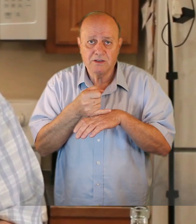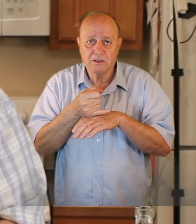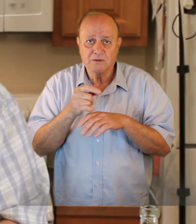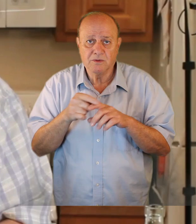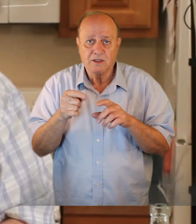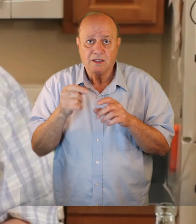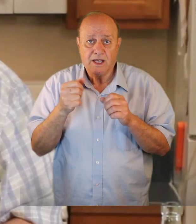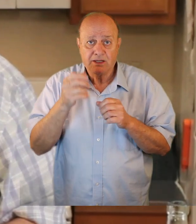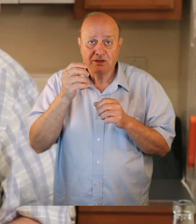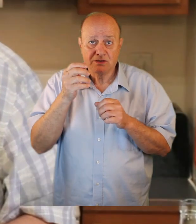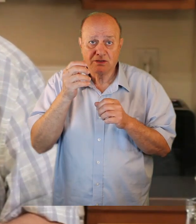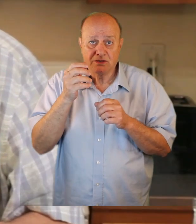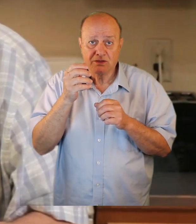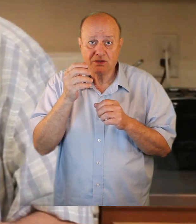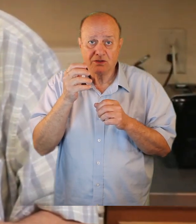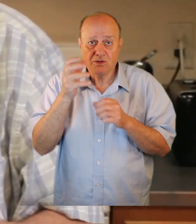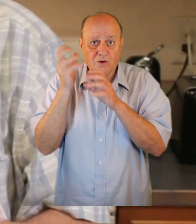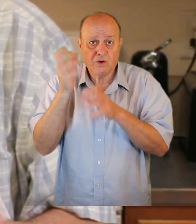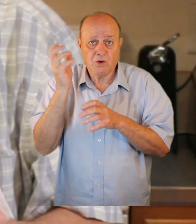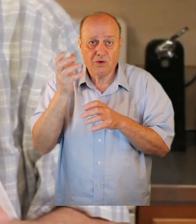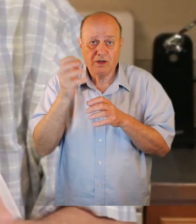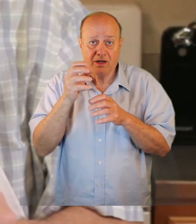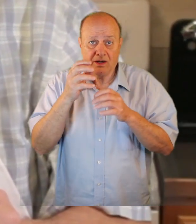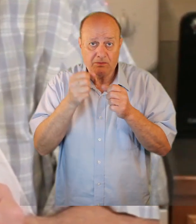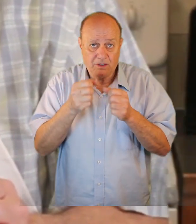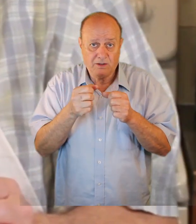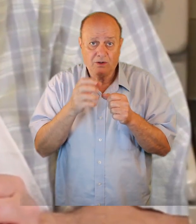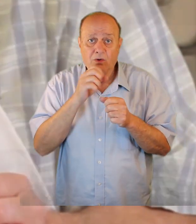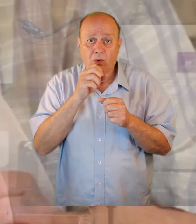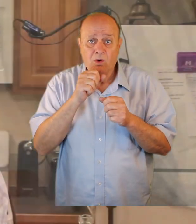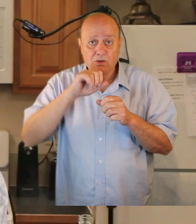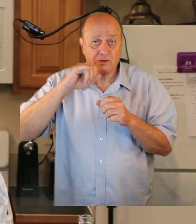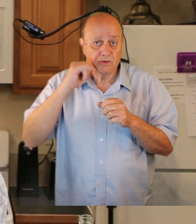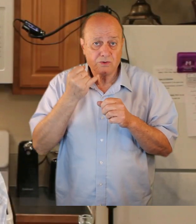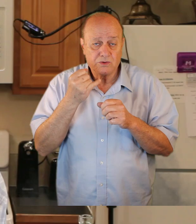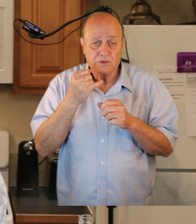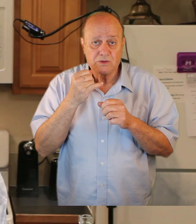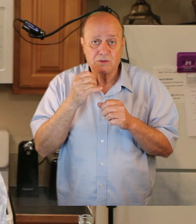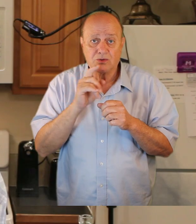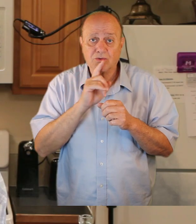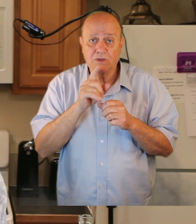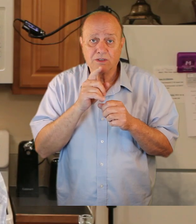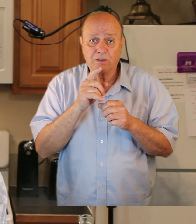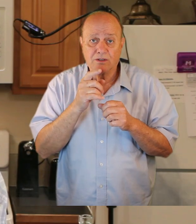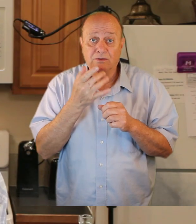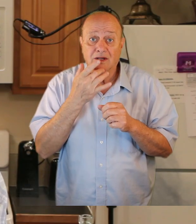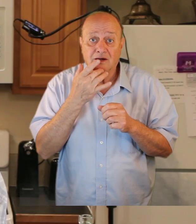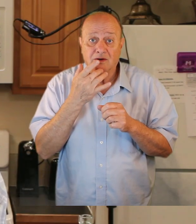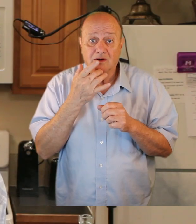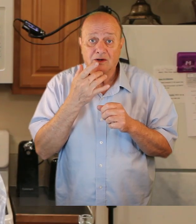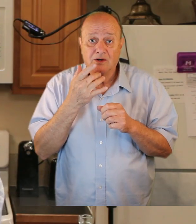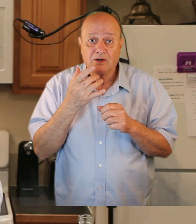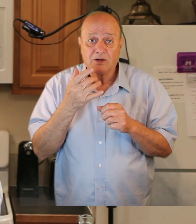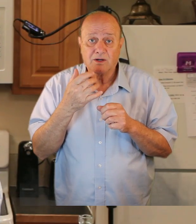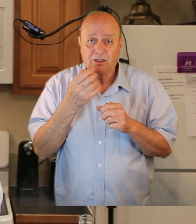it has coconut milk and dehydrated pineapple juice, orange juice. It has a real delightful